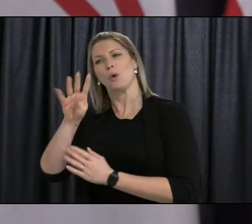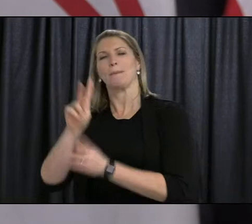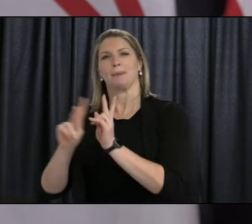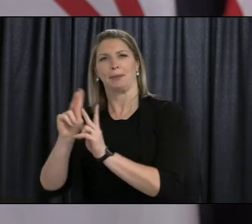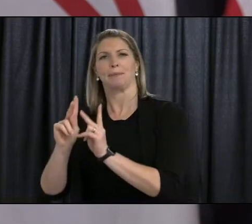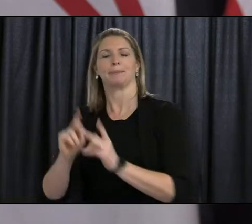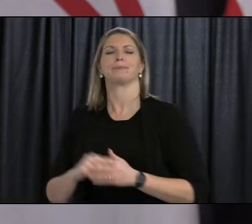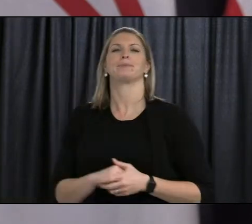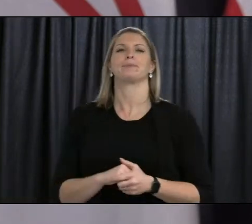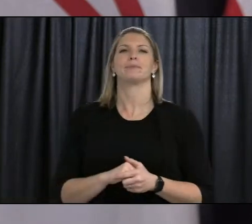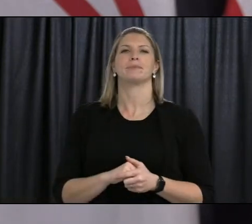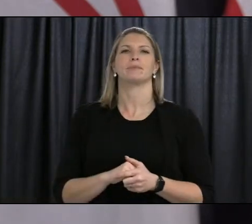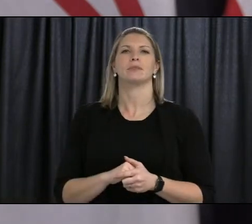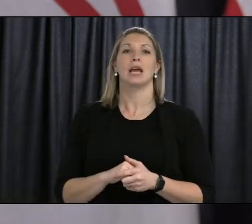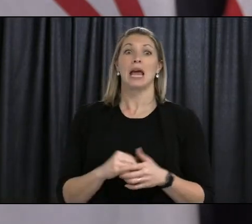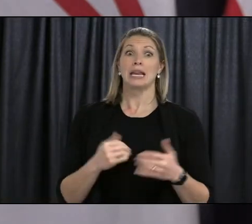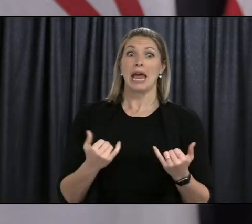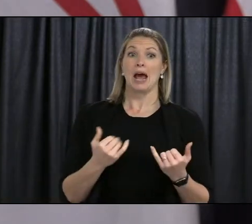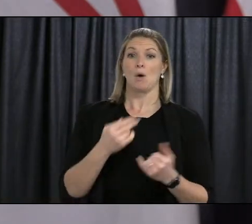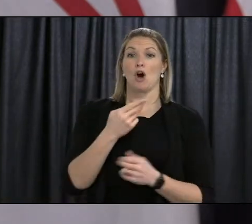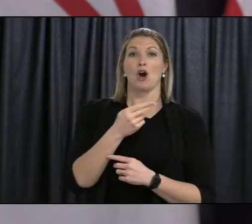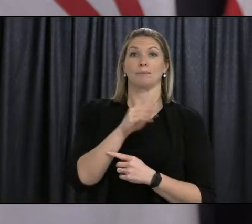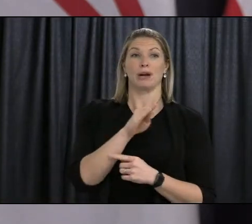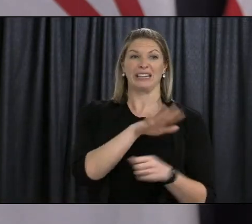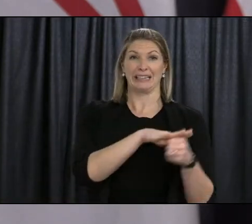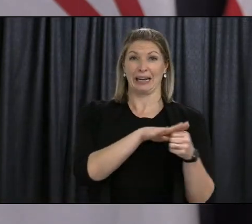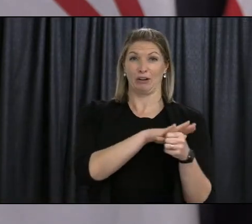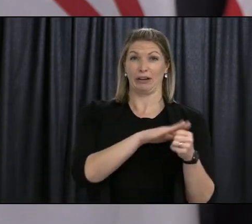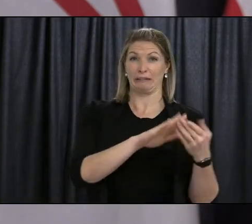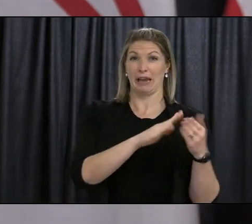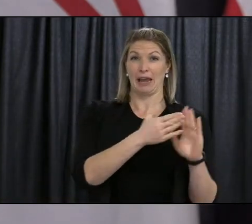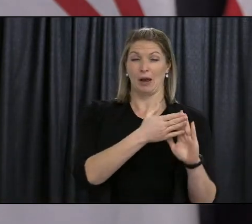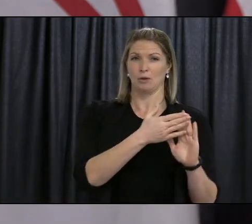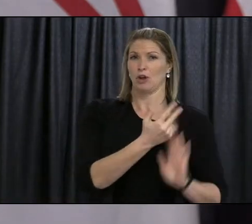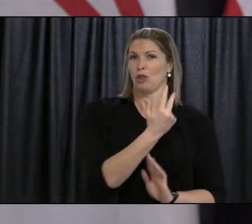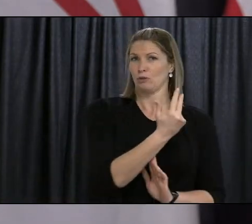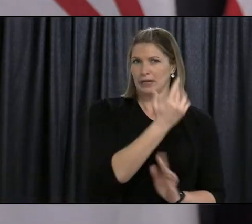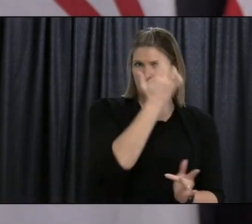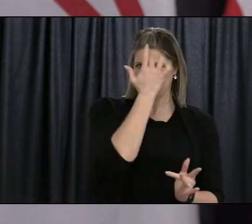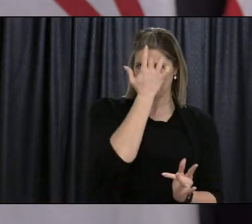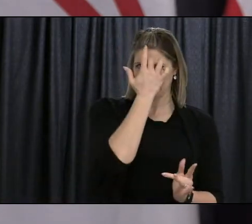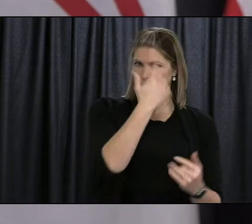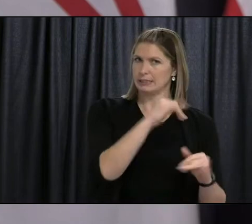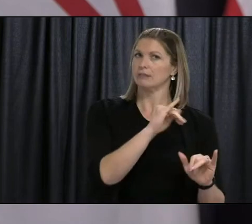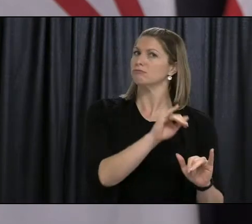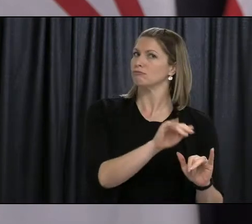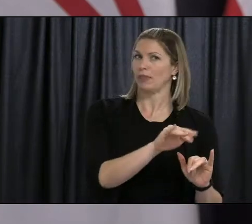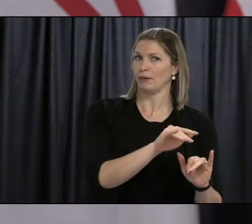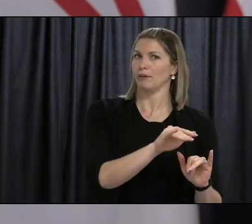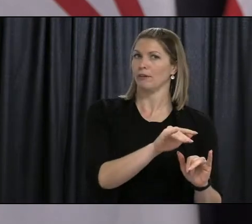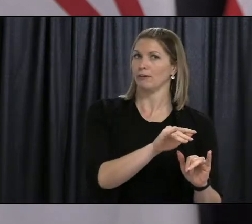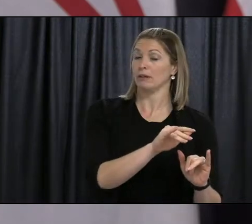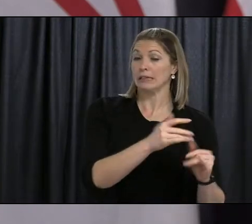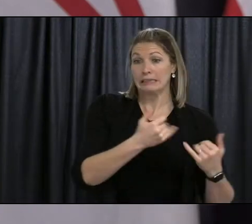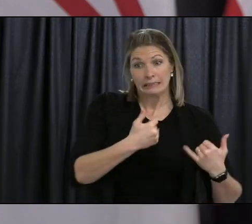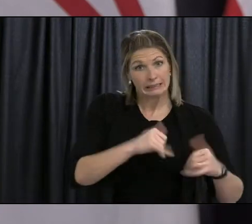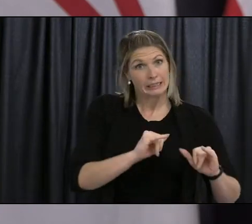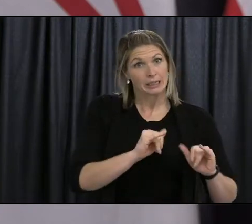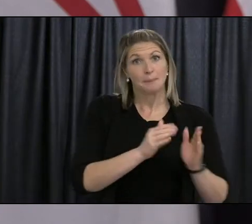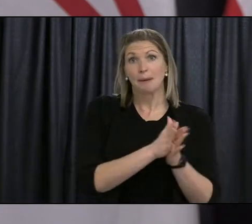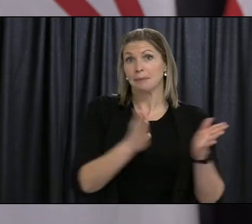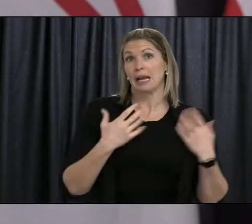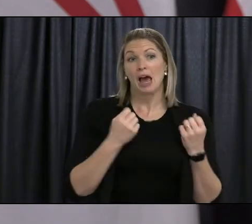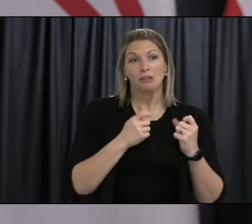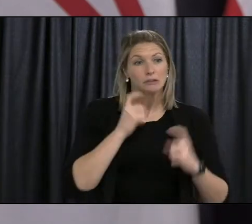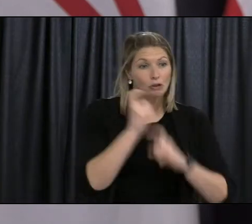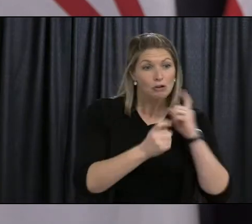now have a total of 3 cases in Harbour Breton, and Public Health is still investigating and conducting extensive testing to